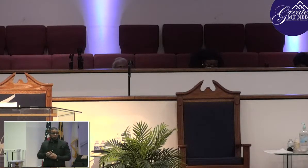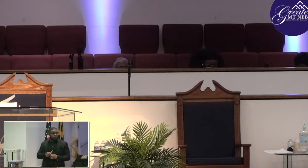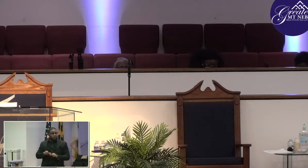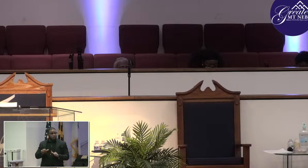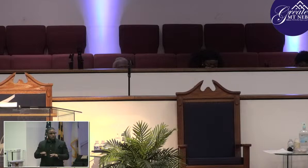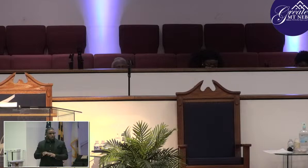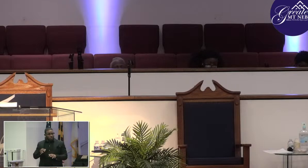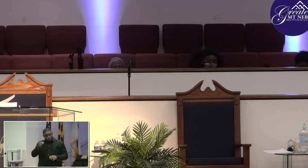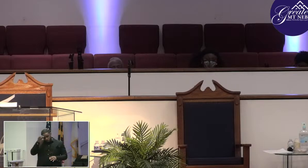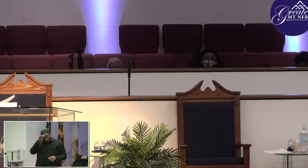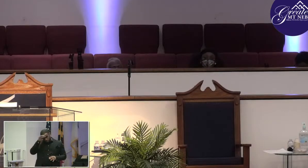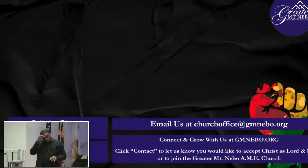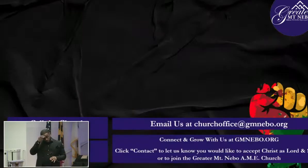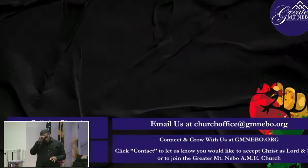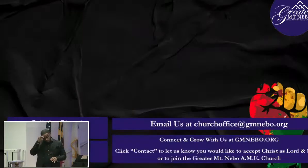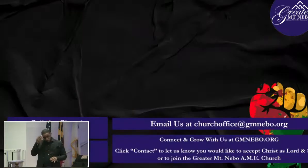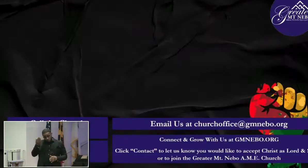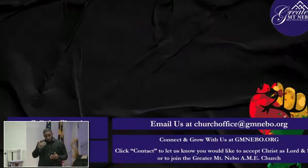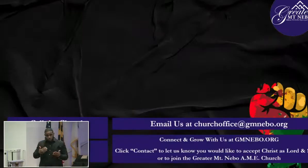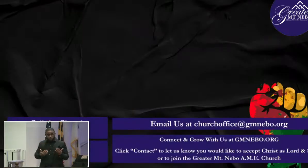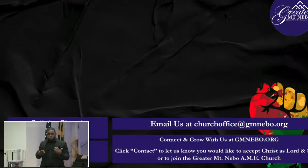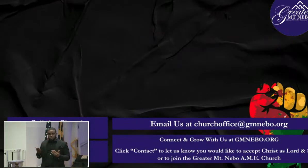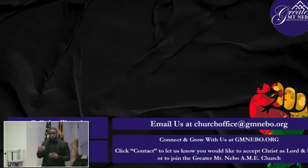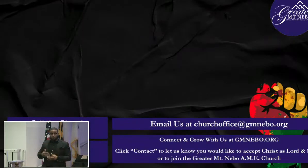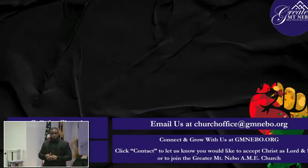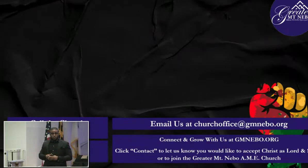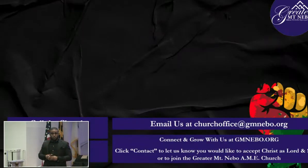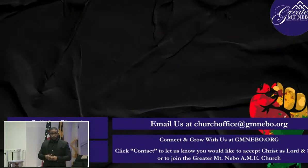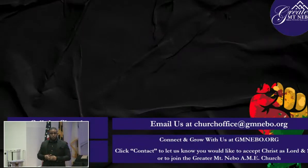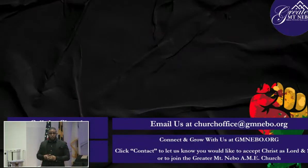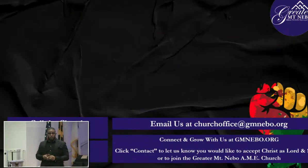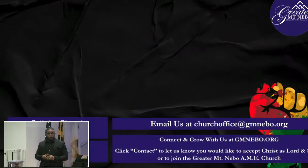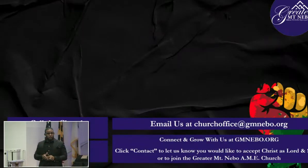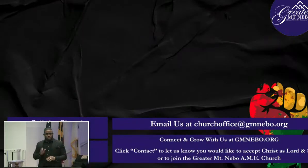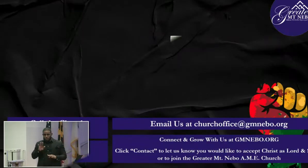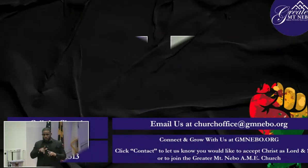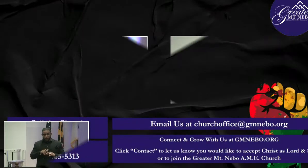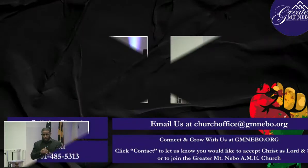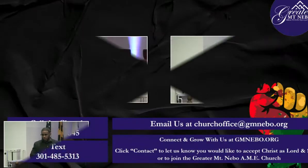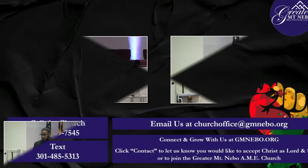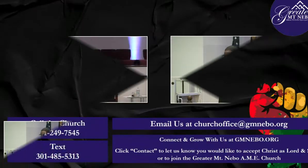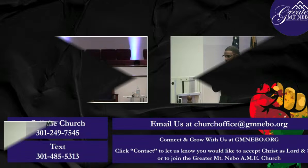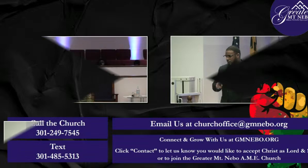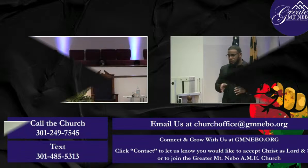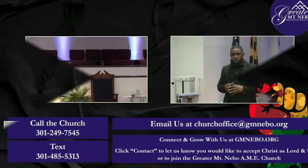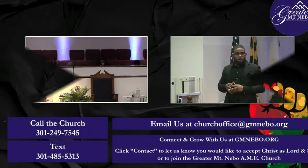altar is open. The altar is open. Come, come, come, come. You don't worry about your neighbor.